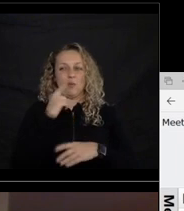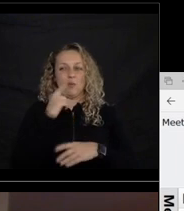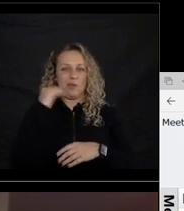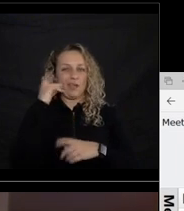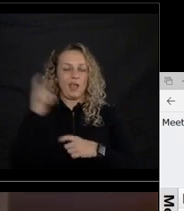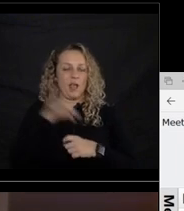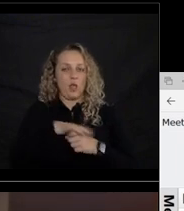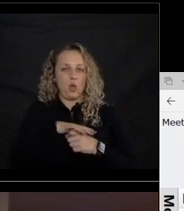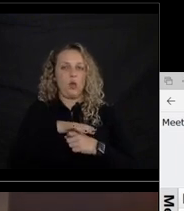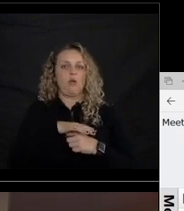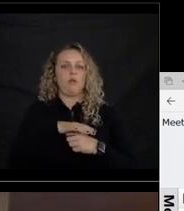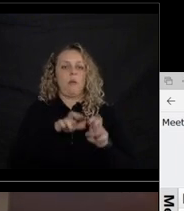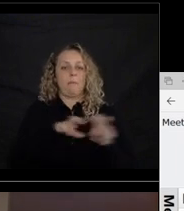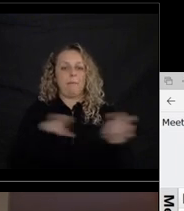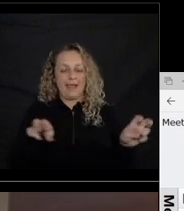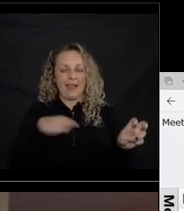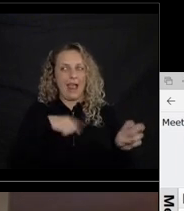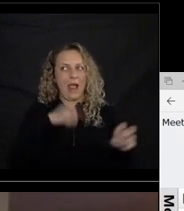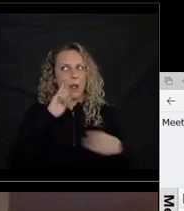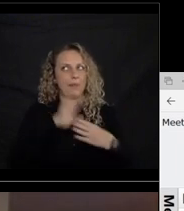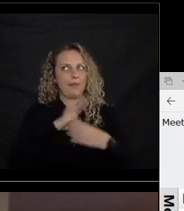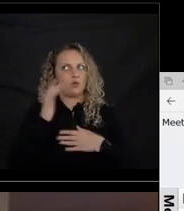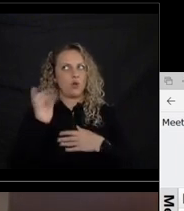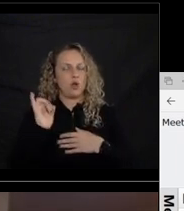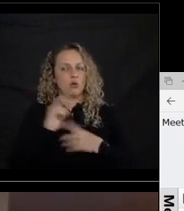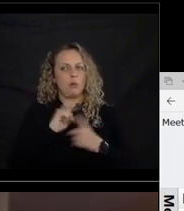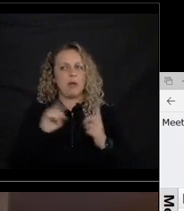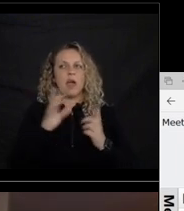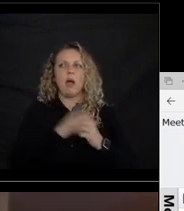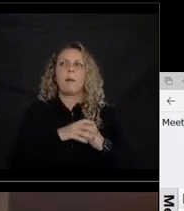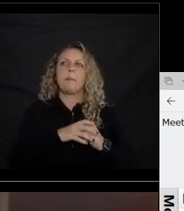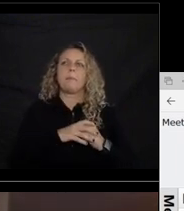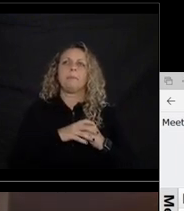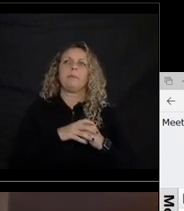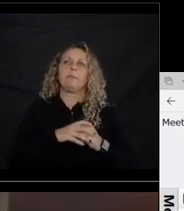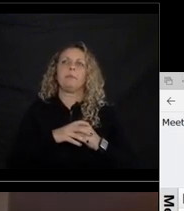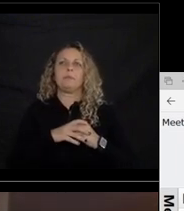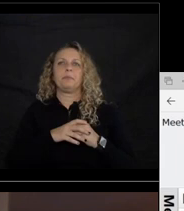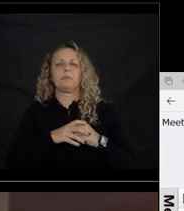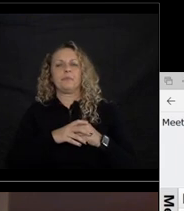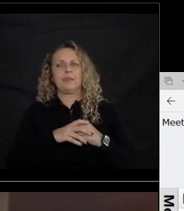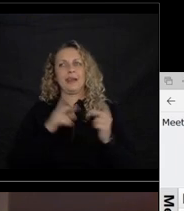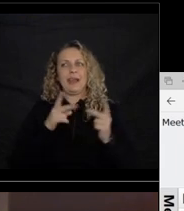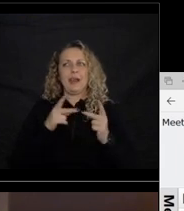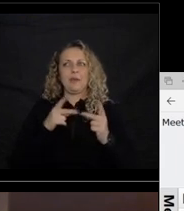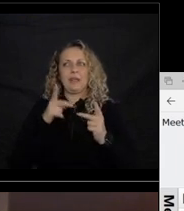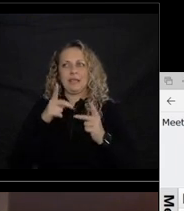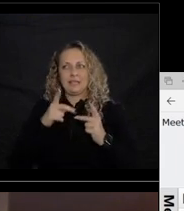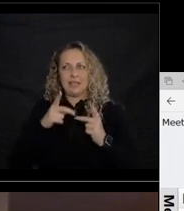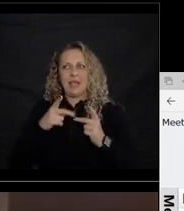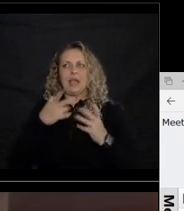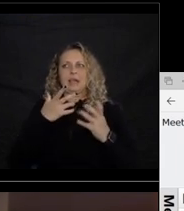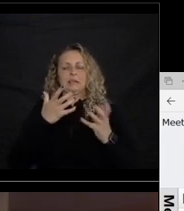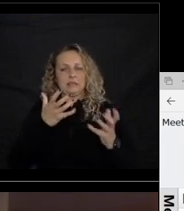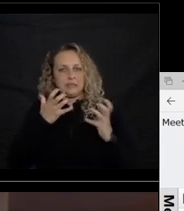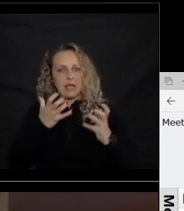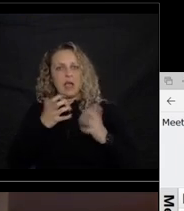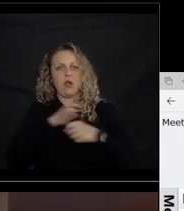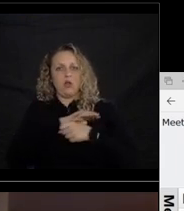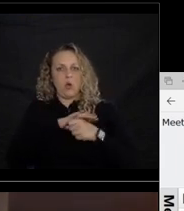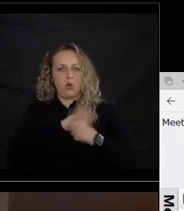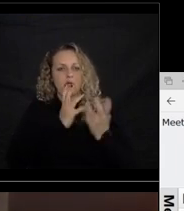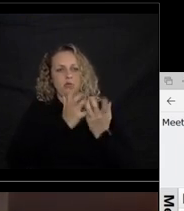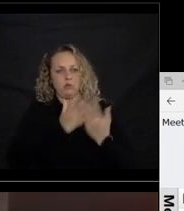actually located a bench and I believe a tree also, but you know, in a place that they desired, we work out the location with them.